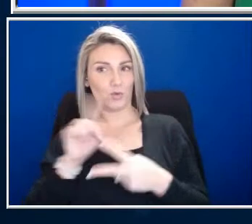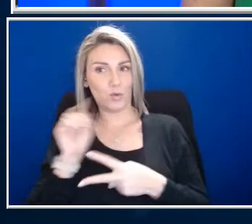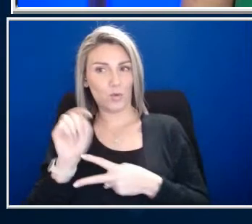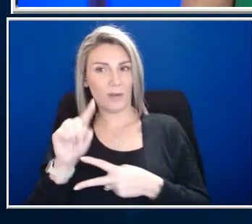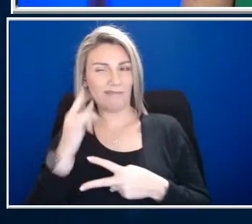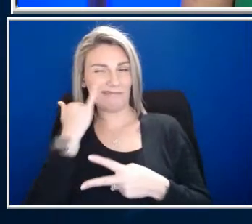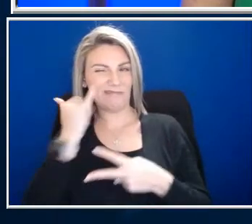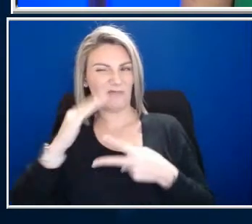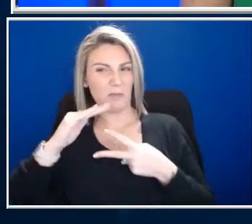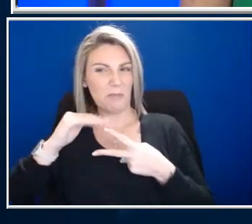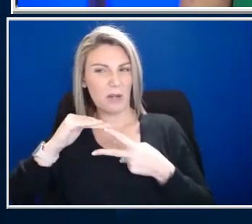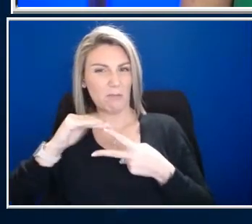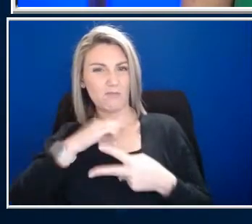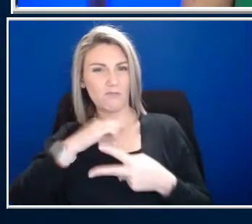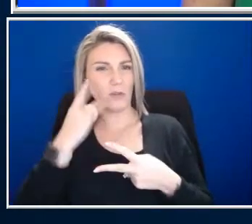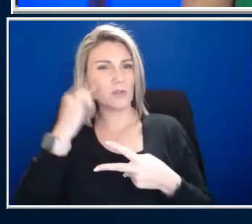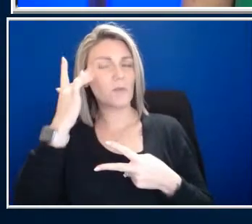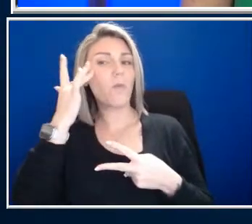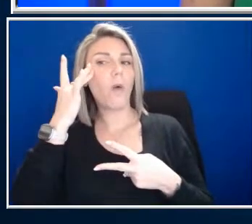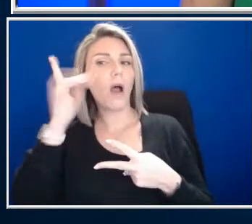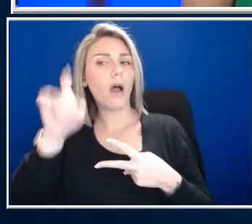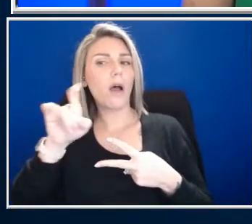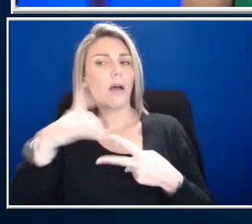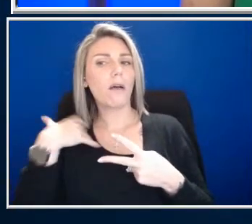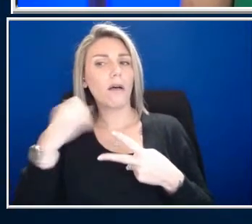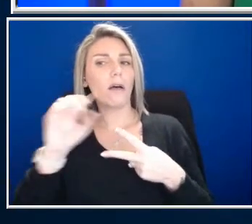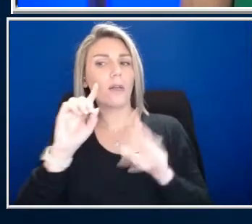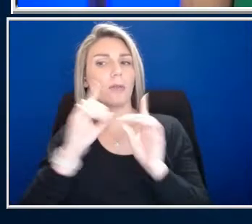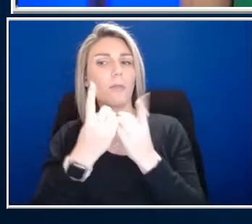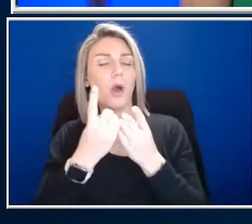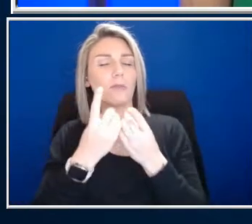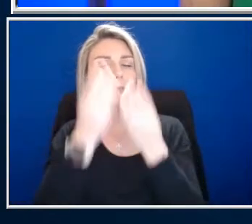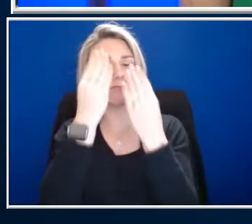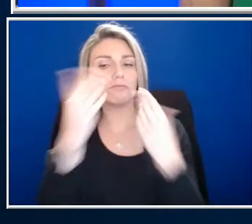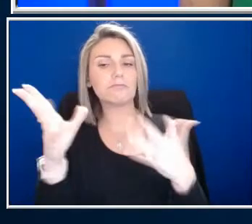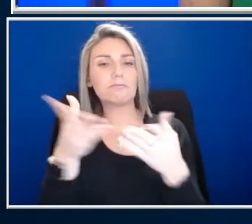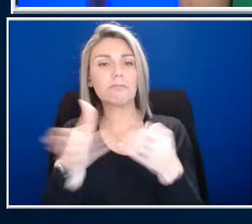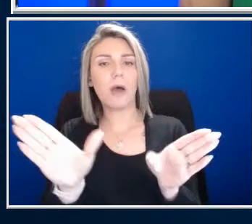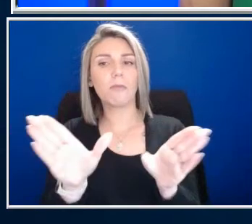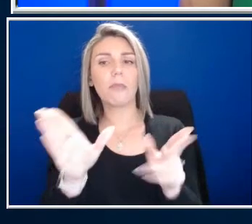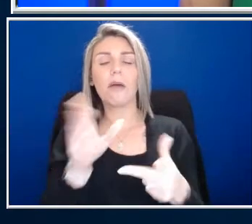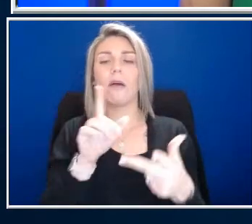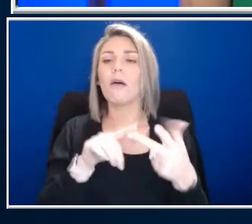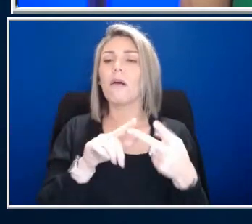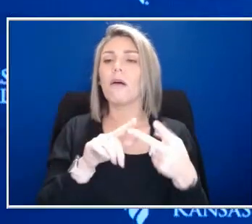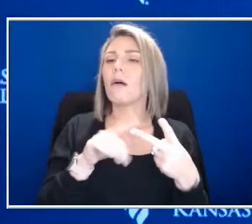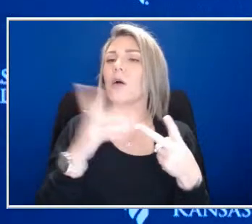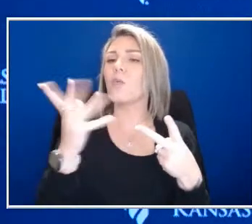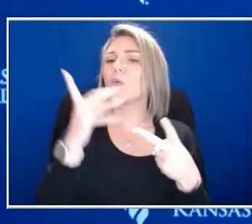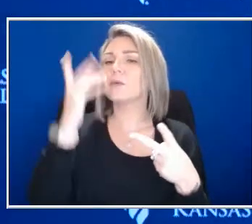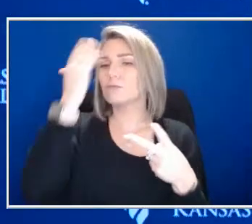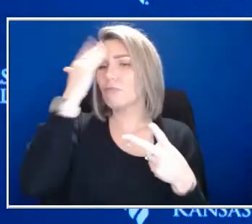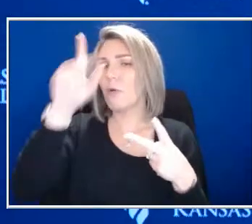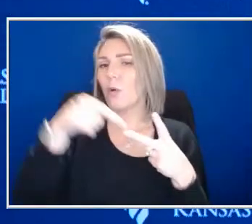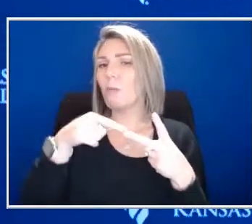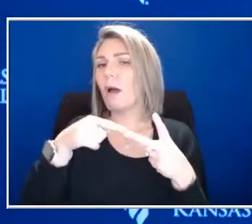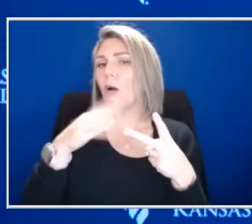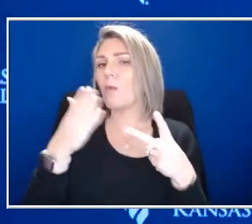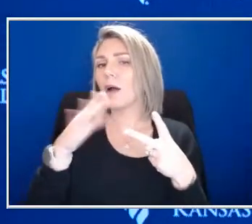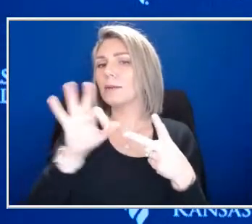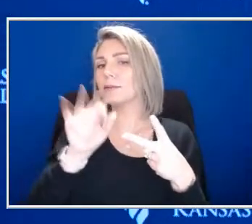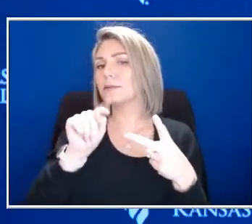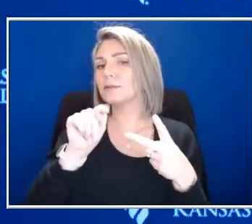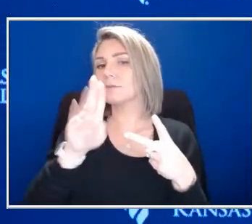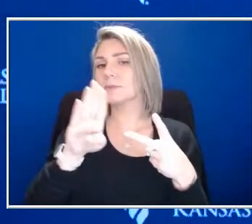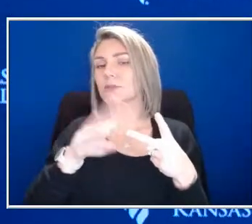does the health department need to notify the public? And what should we know about these TB cases in general? Yeah, I mean, that's a valid case for sure, but I think